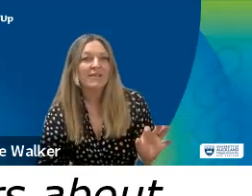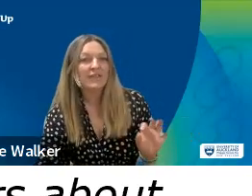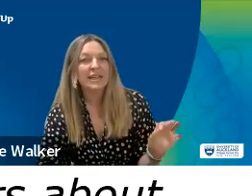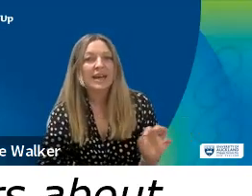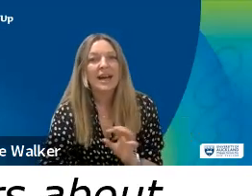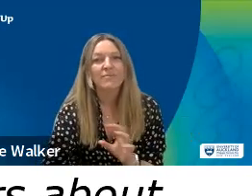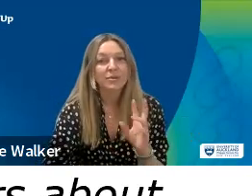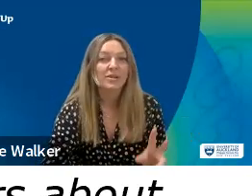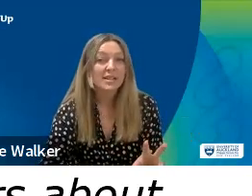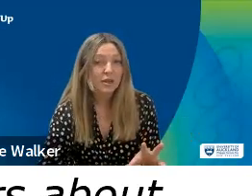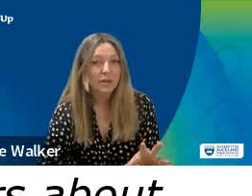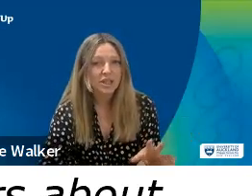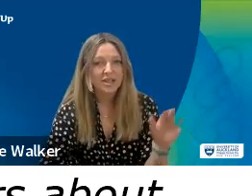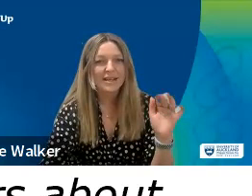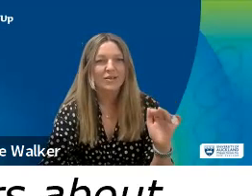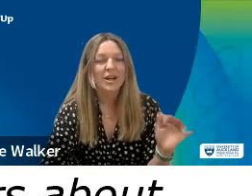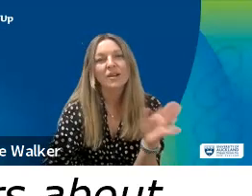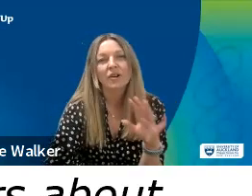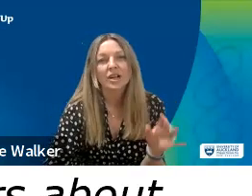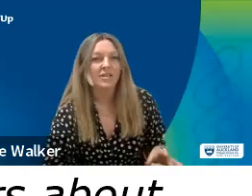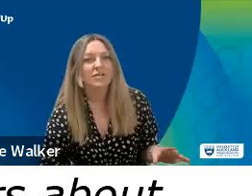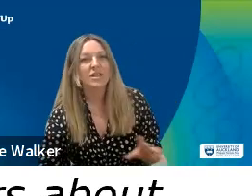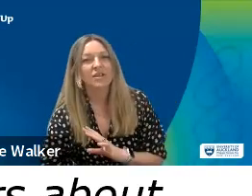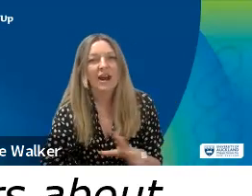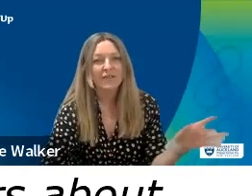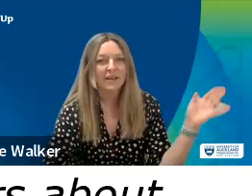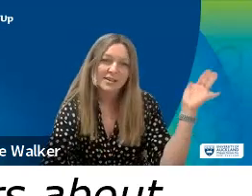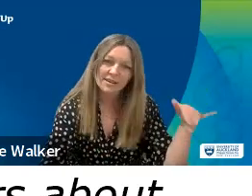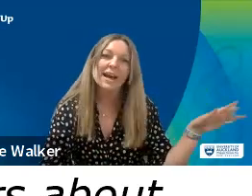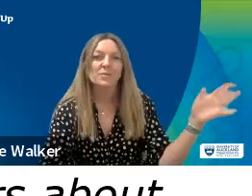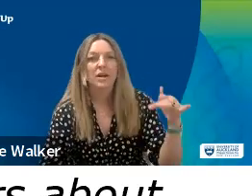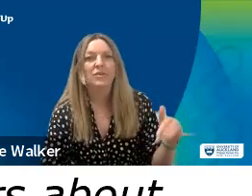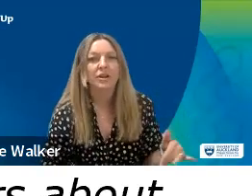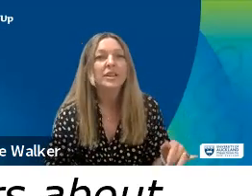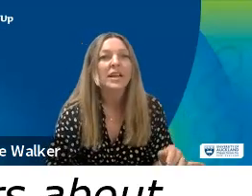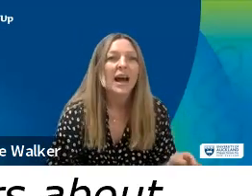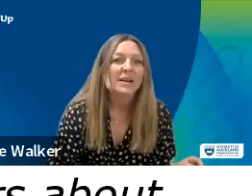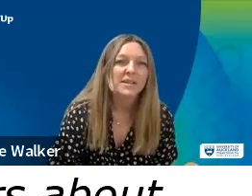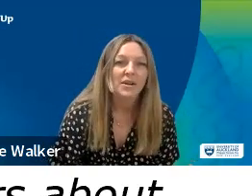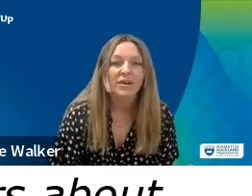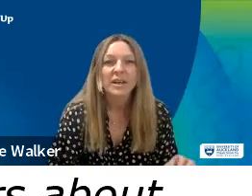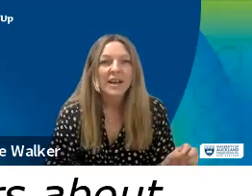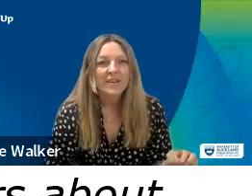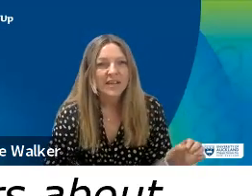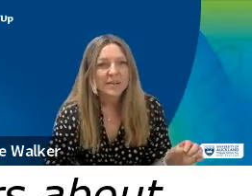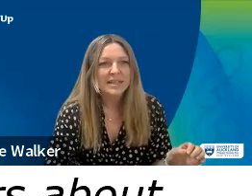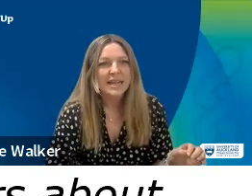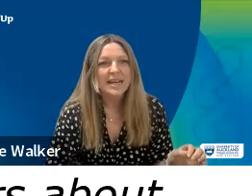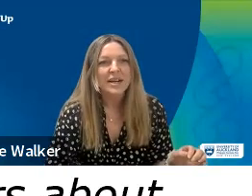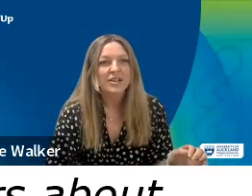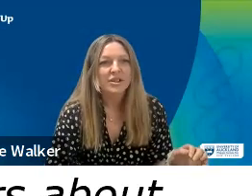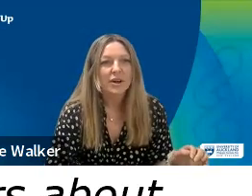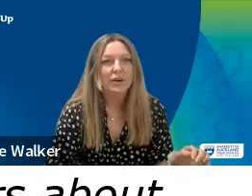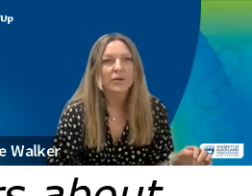you really briefly through these 3 questions, and I'll try and orient you to the graphics as we go through. So these